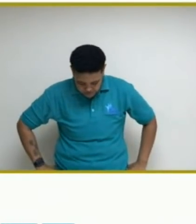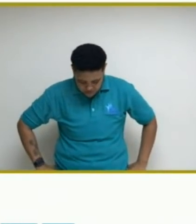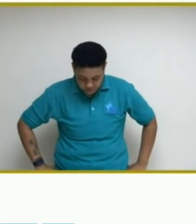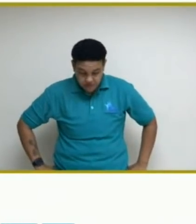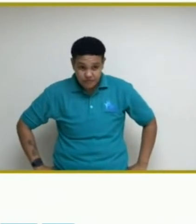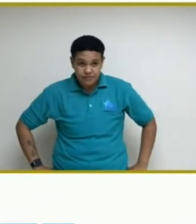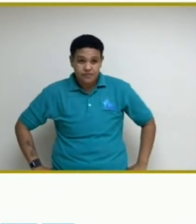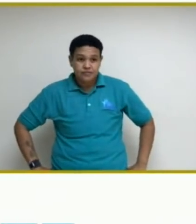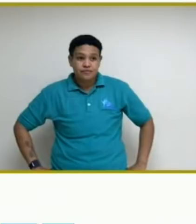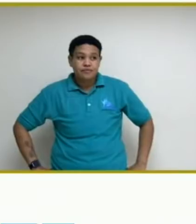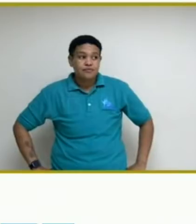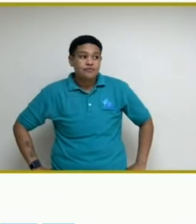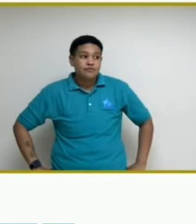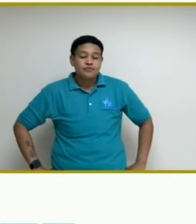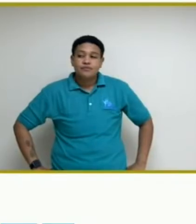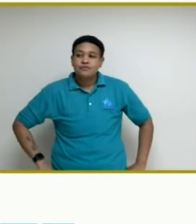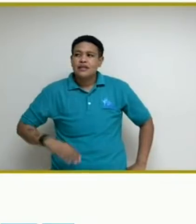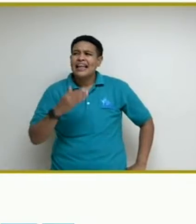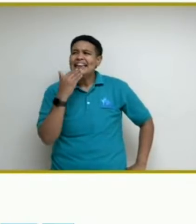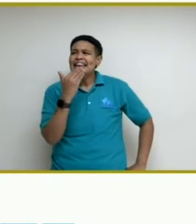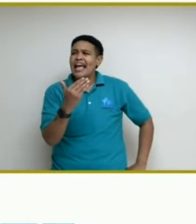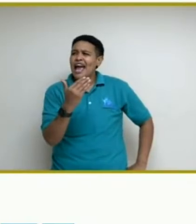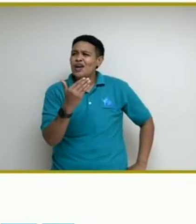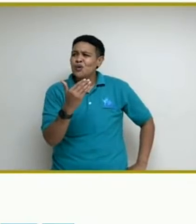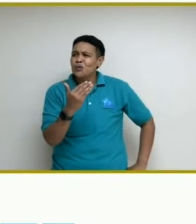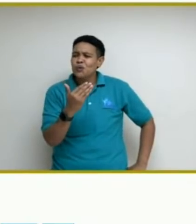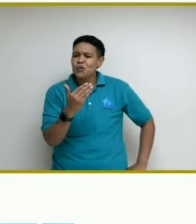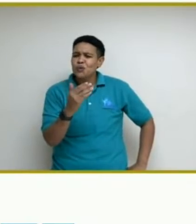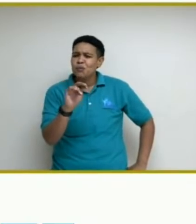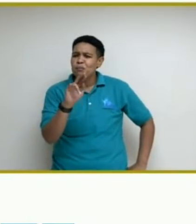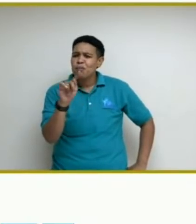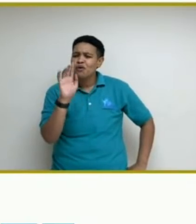Thank you very much, Ms. Burton, for your questions.